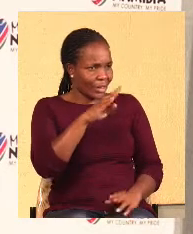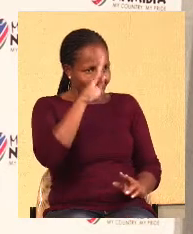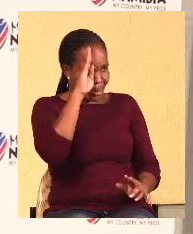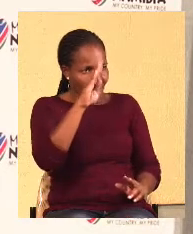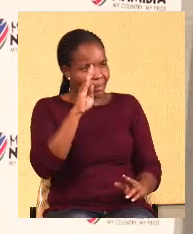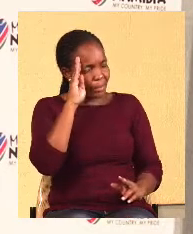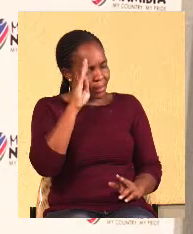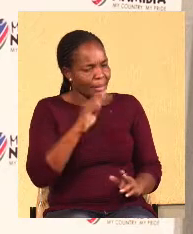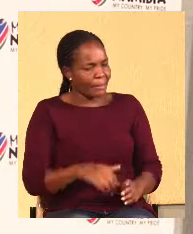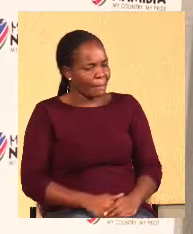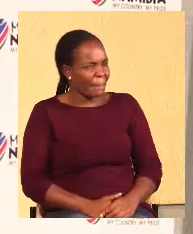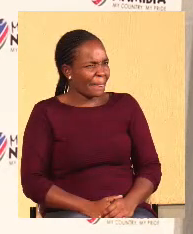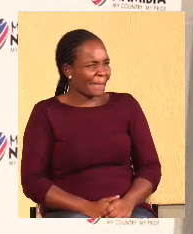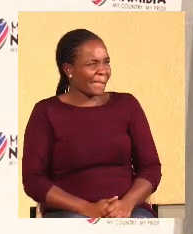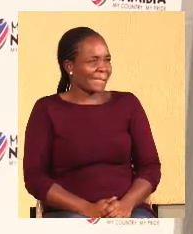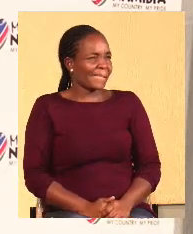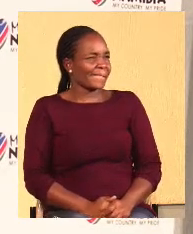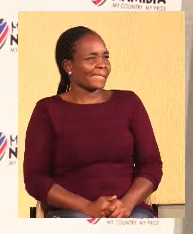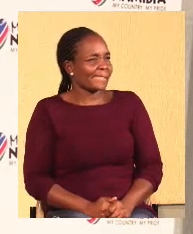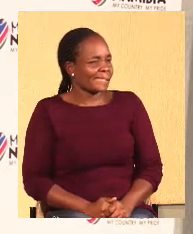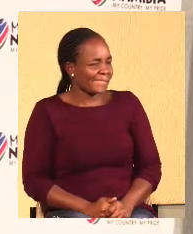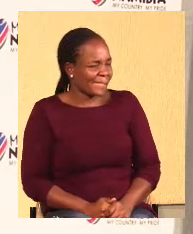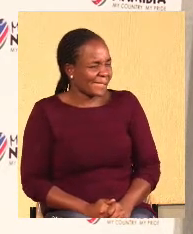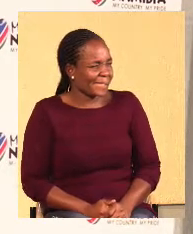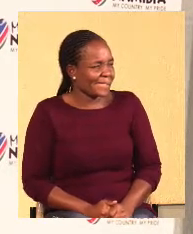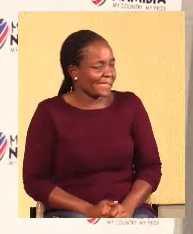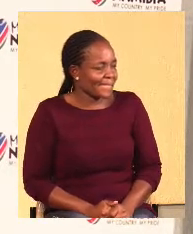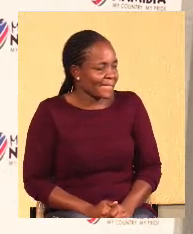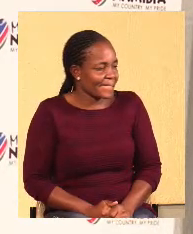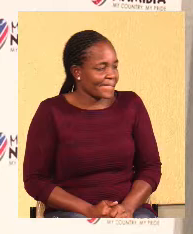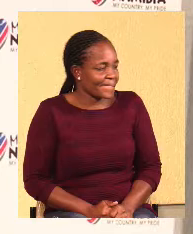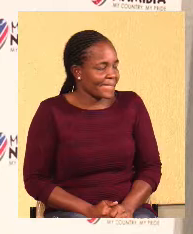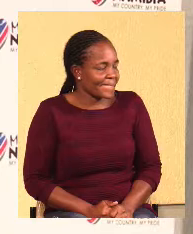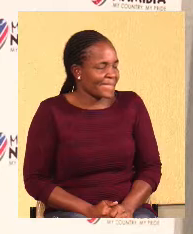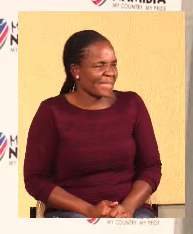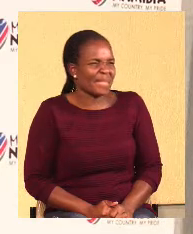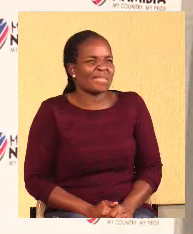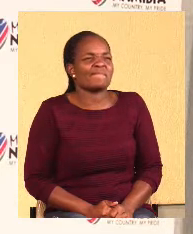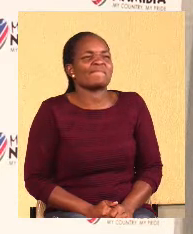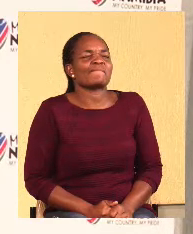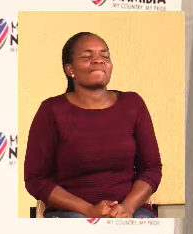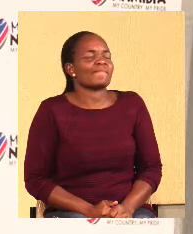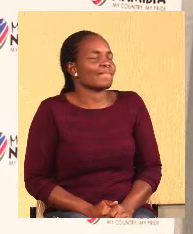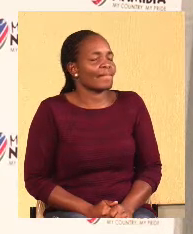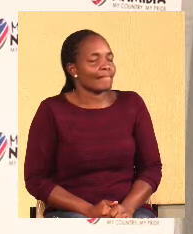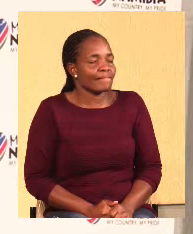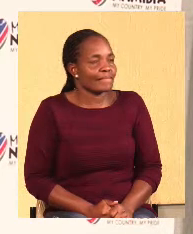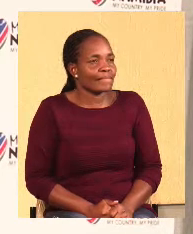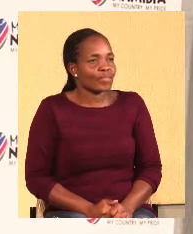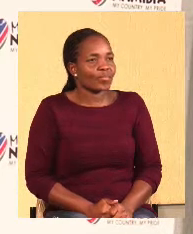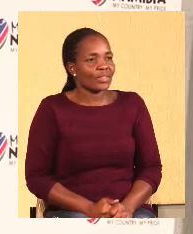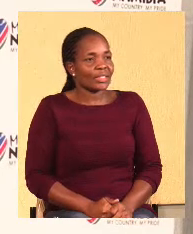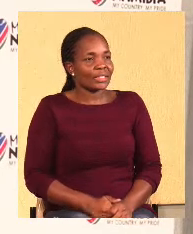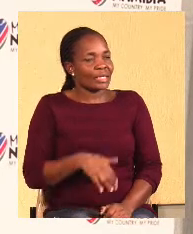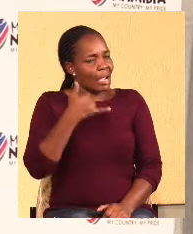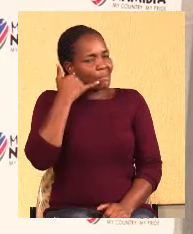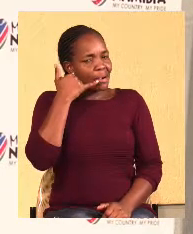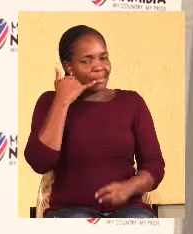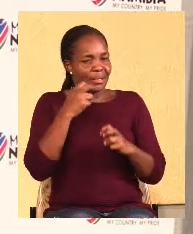you. I would like to find out and pose a question in regards to the